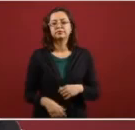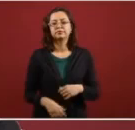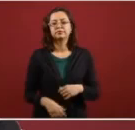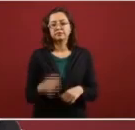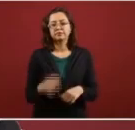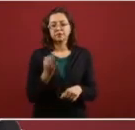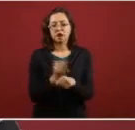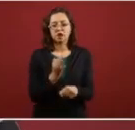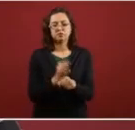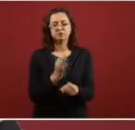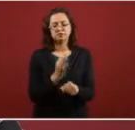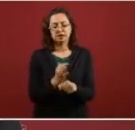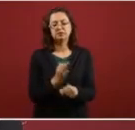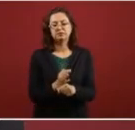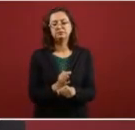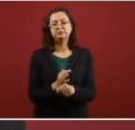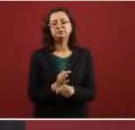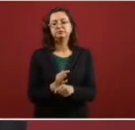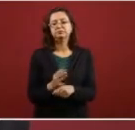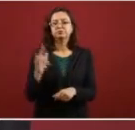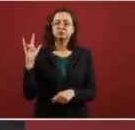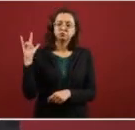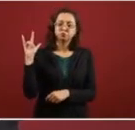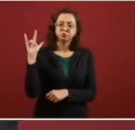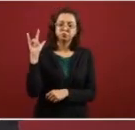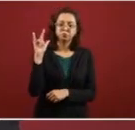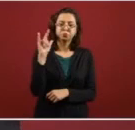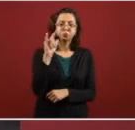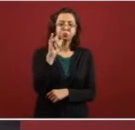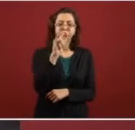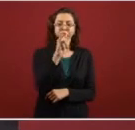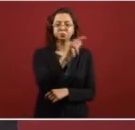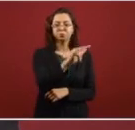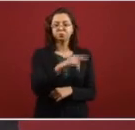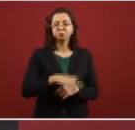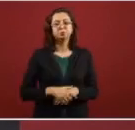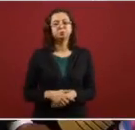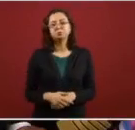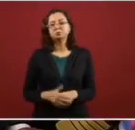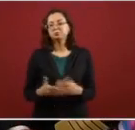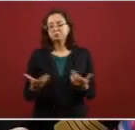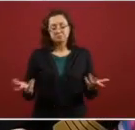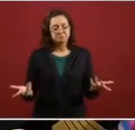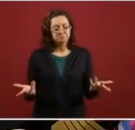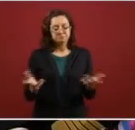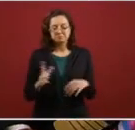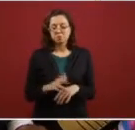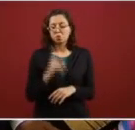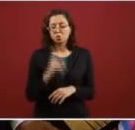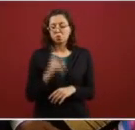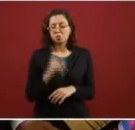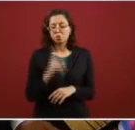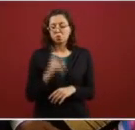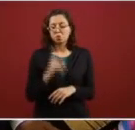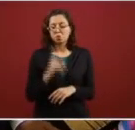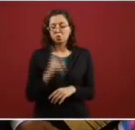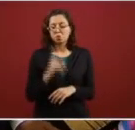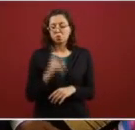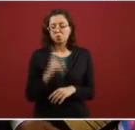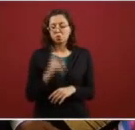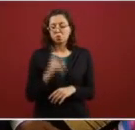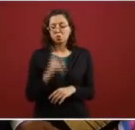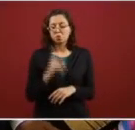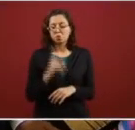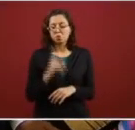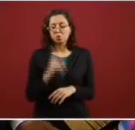going at that. Eso va a provocar otro retraso aproximadamente un poco más de una hora hasta dos. So that was going